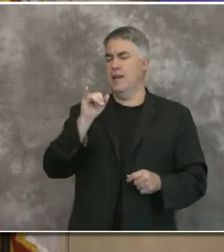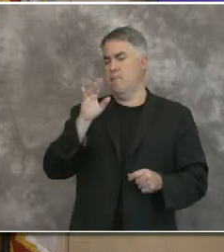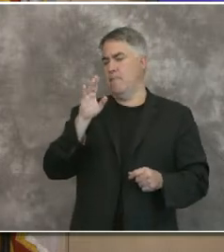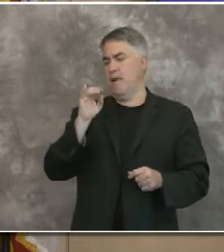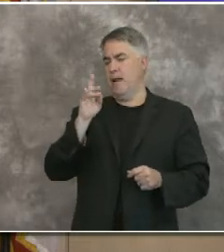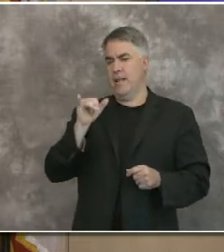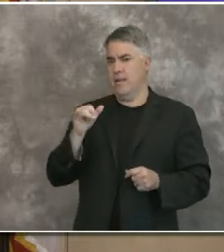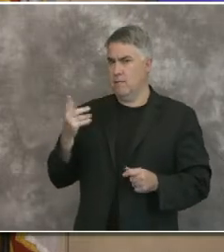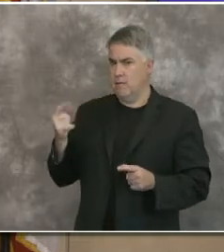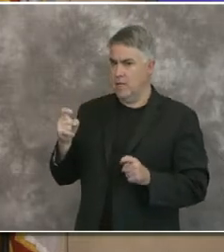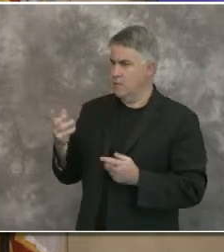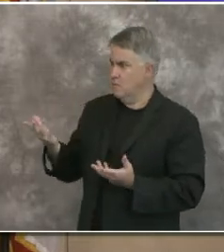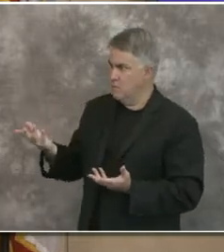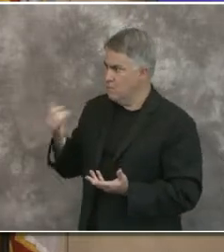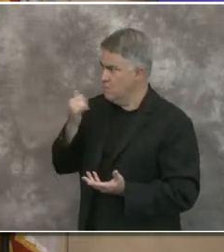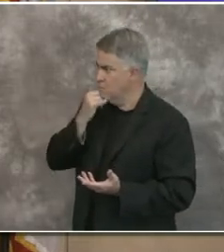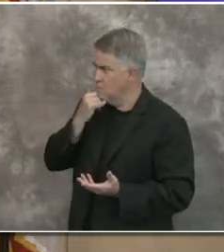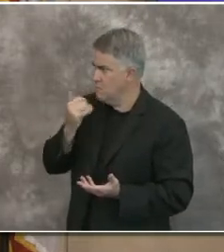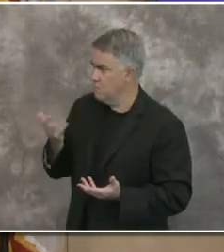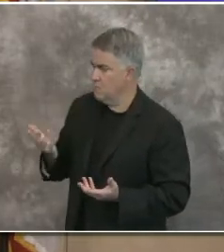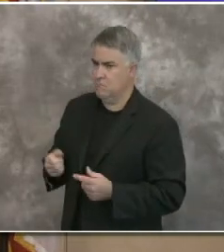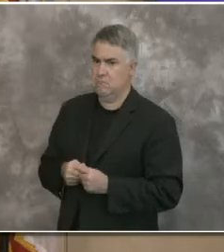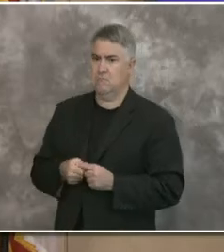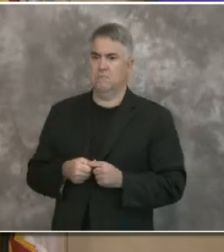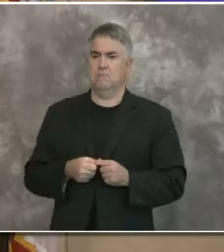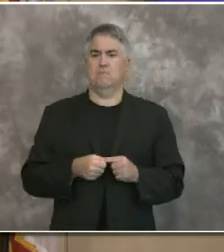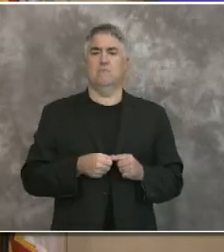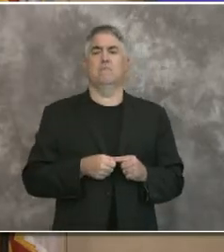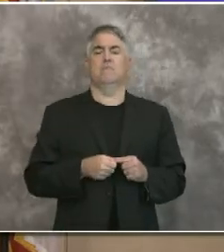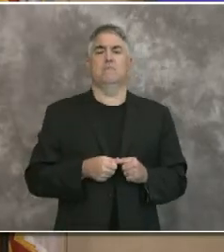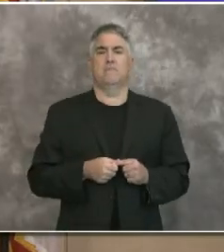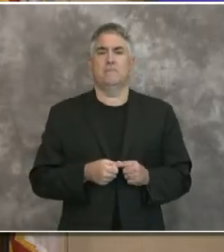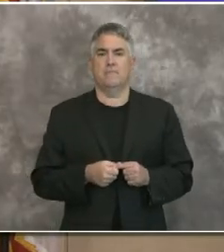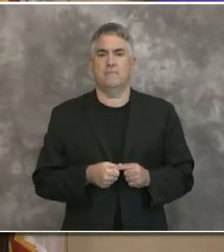well? Okay, I'll have Dr. Wooten answer that.